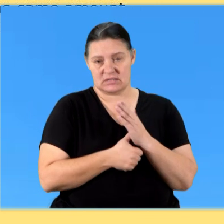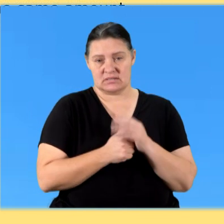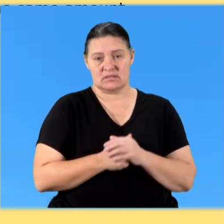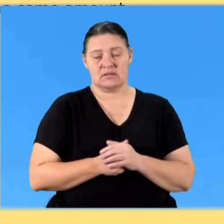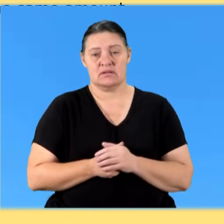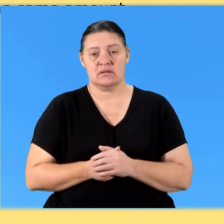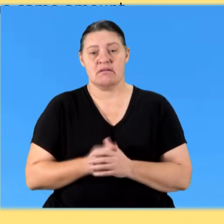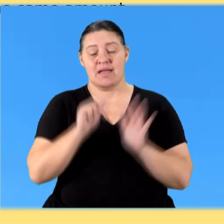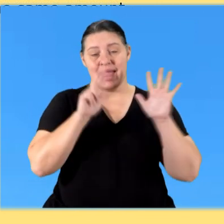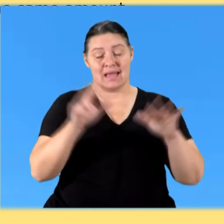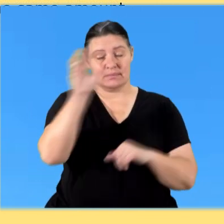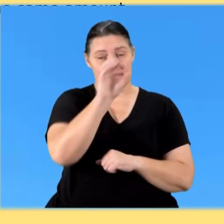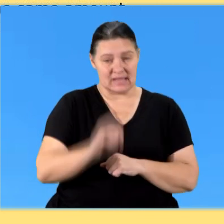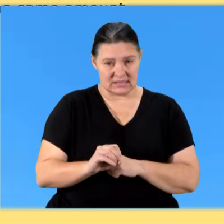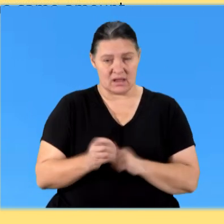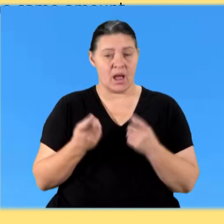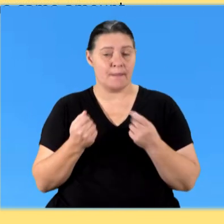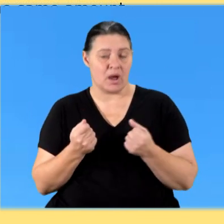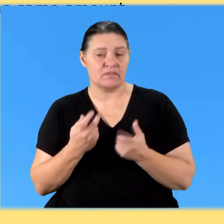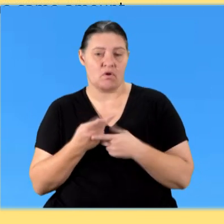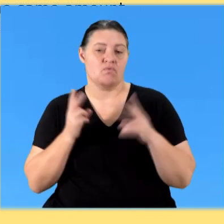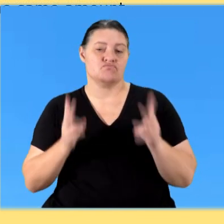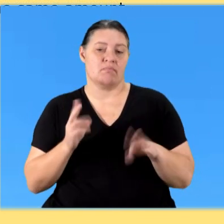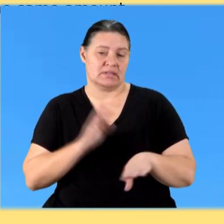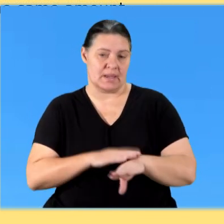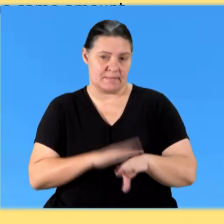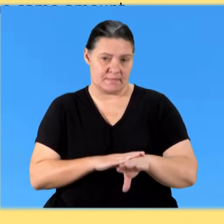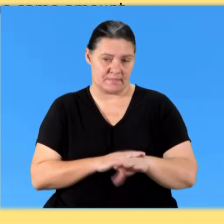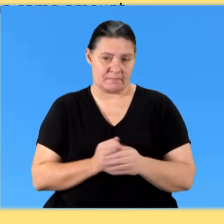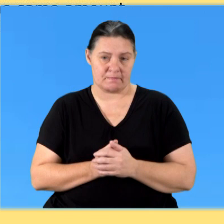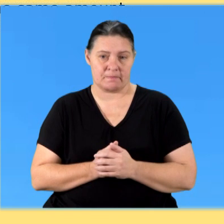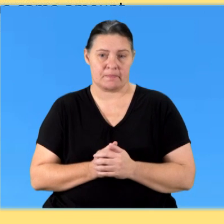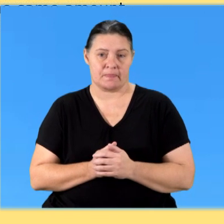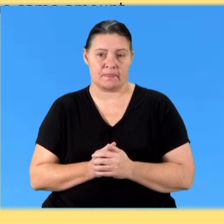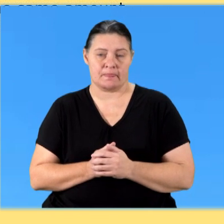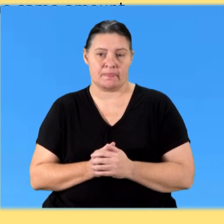fund. 8% of the amount for the normal time.